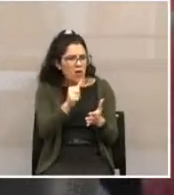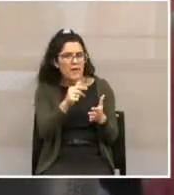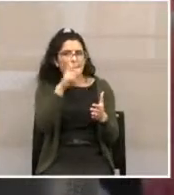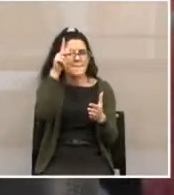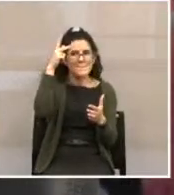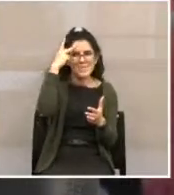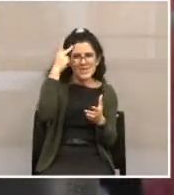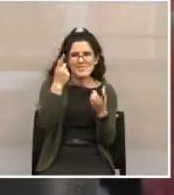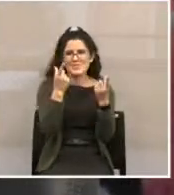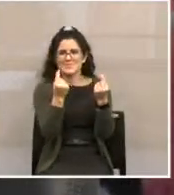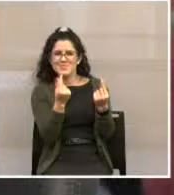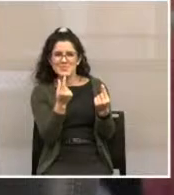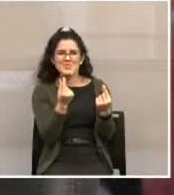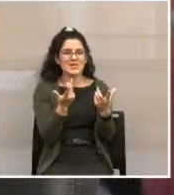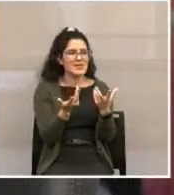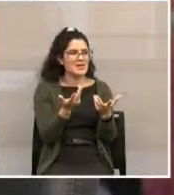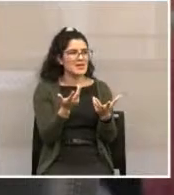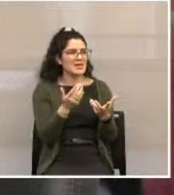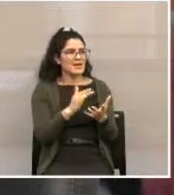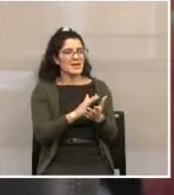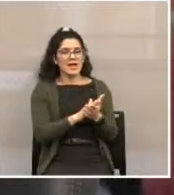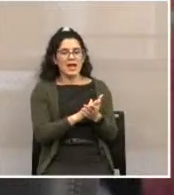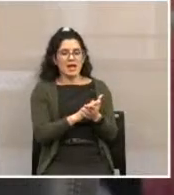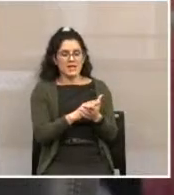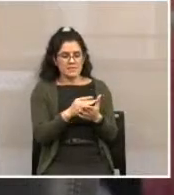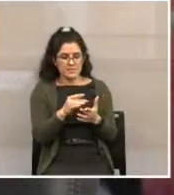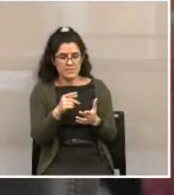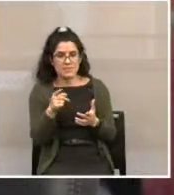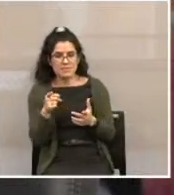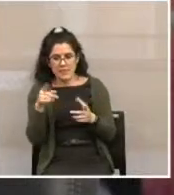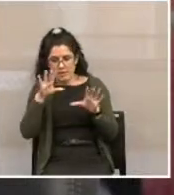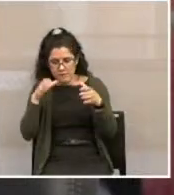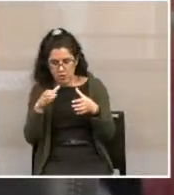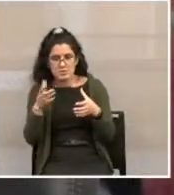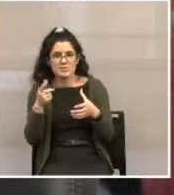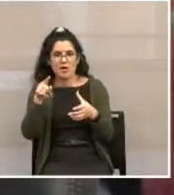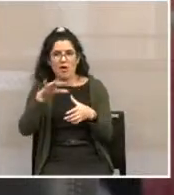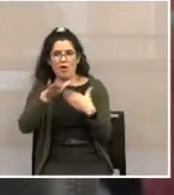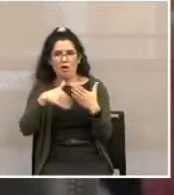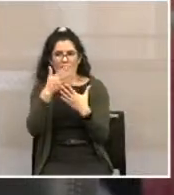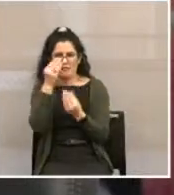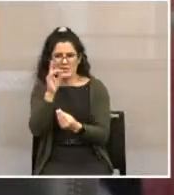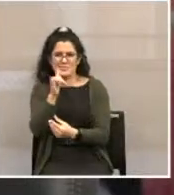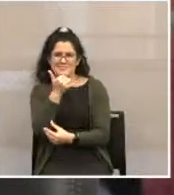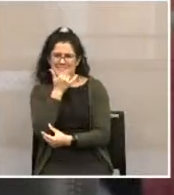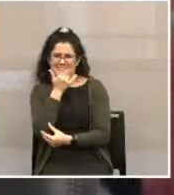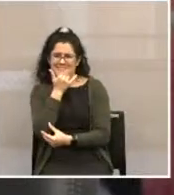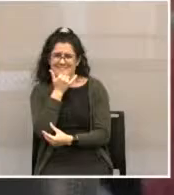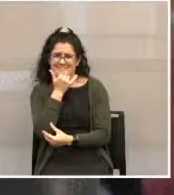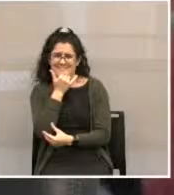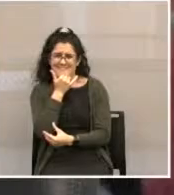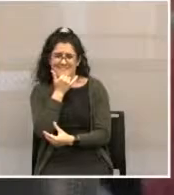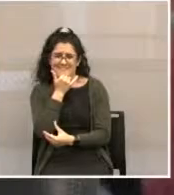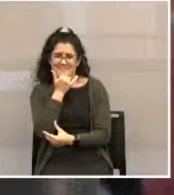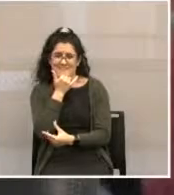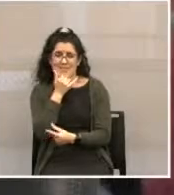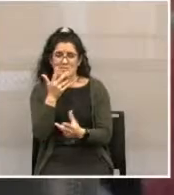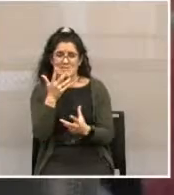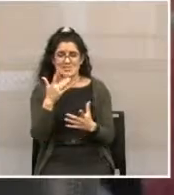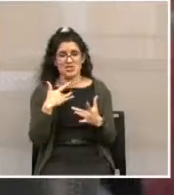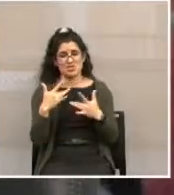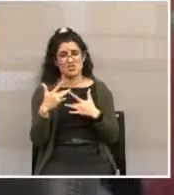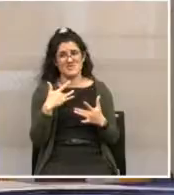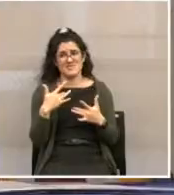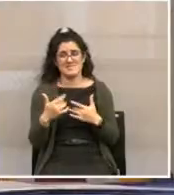and to be at the receiving end of so much targeted disinformation was of great concern to